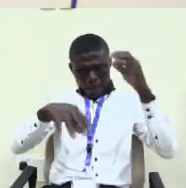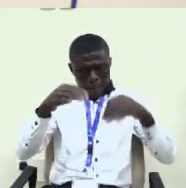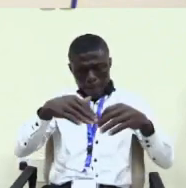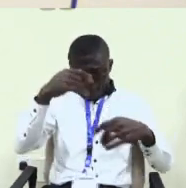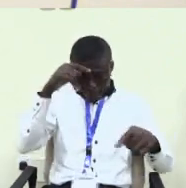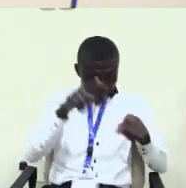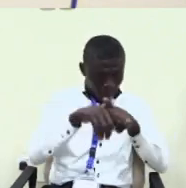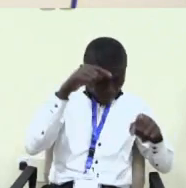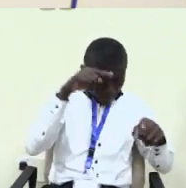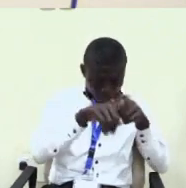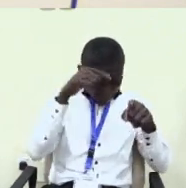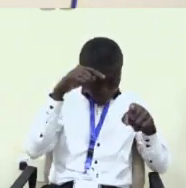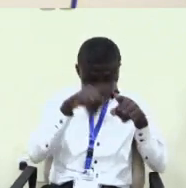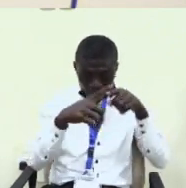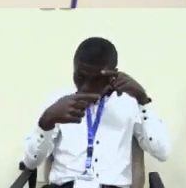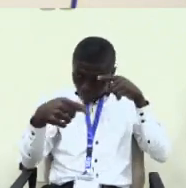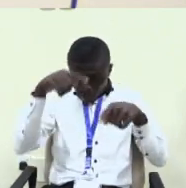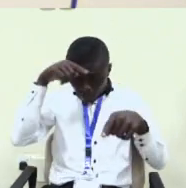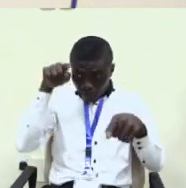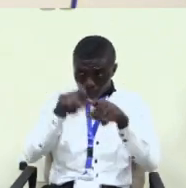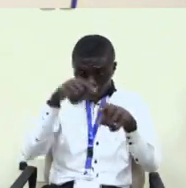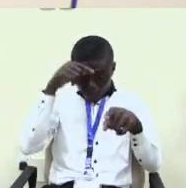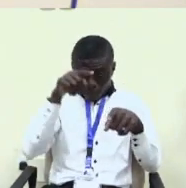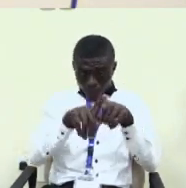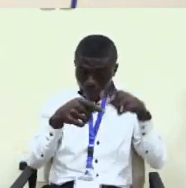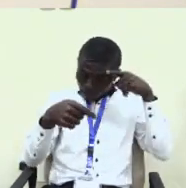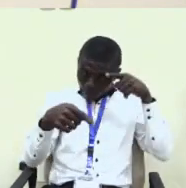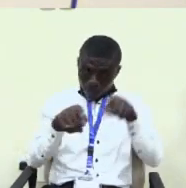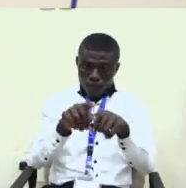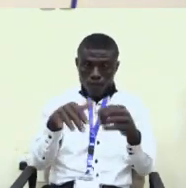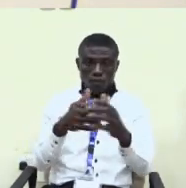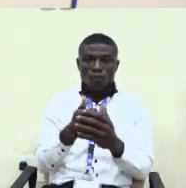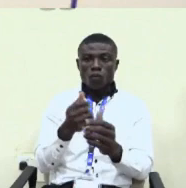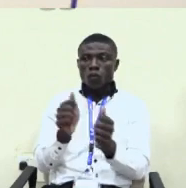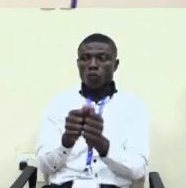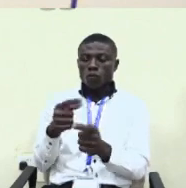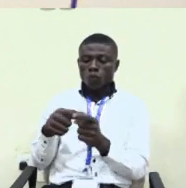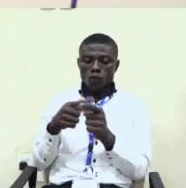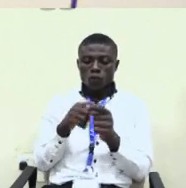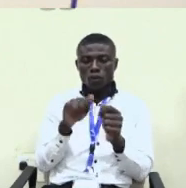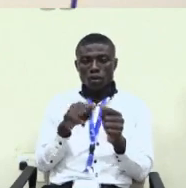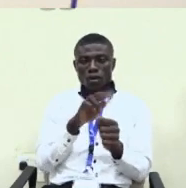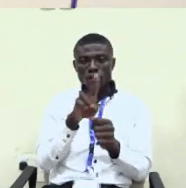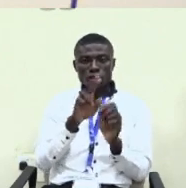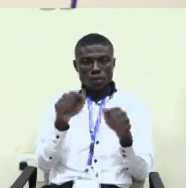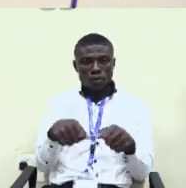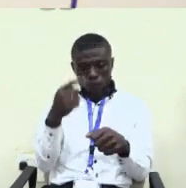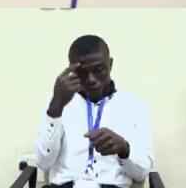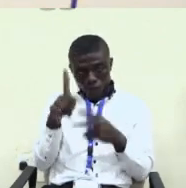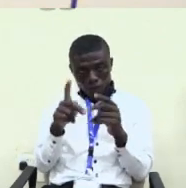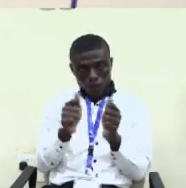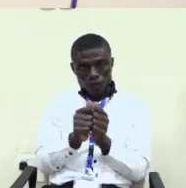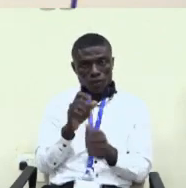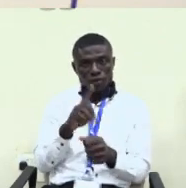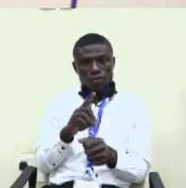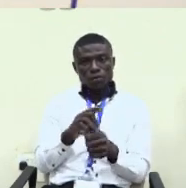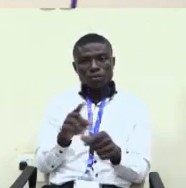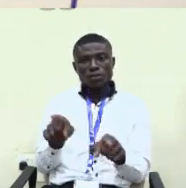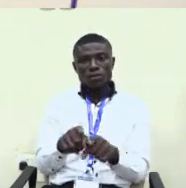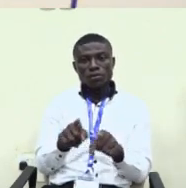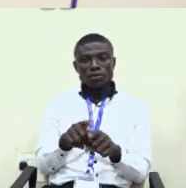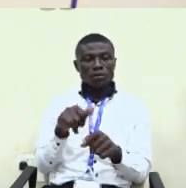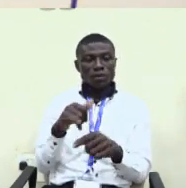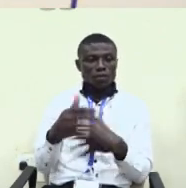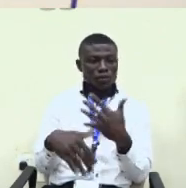agree on a brainstorm, discuss, and agree on terminologies that can be used for people with disabilities. And in